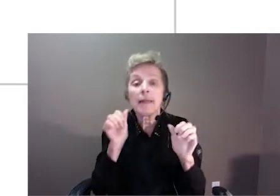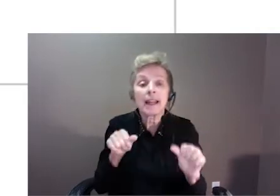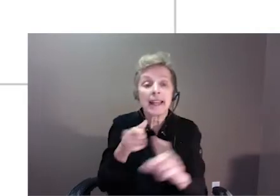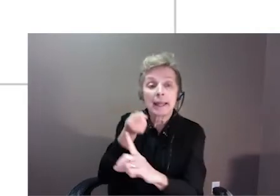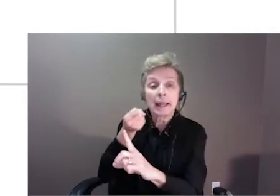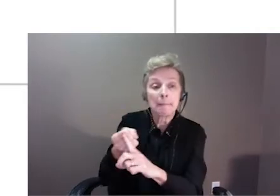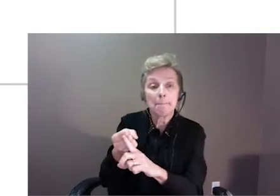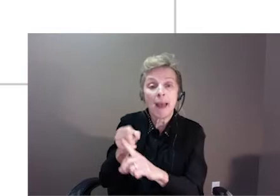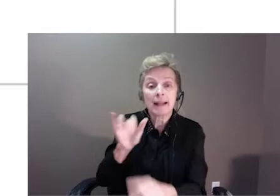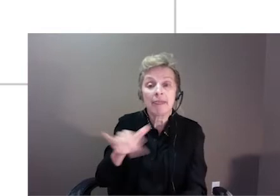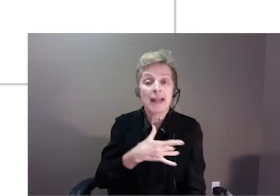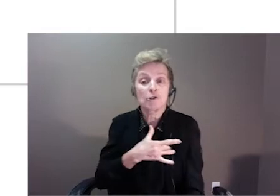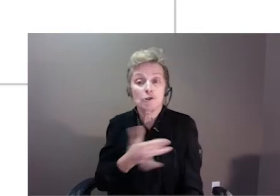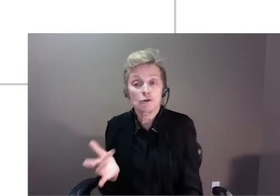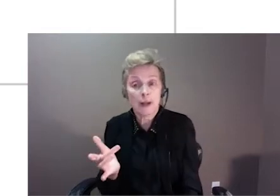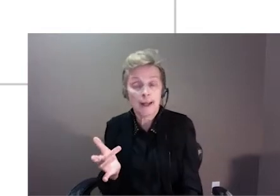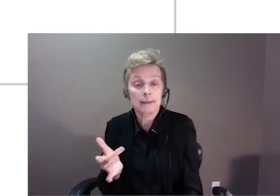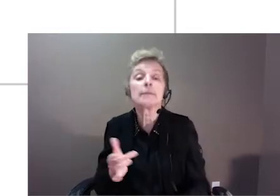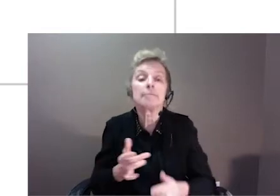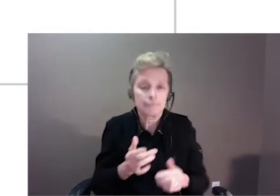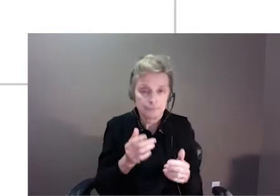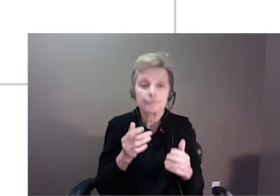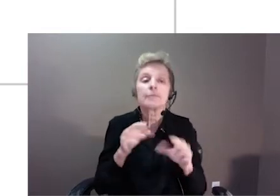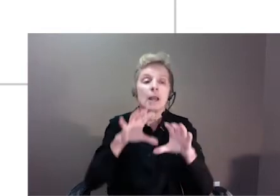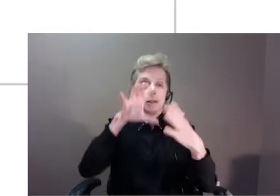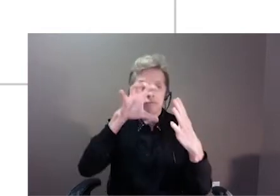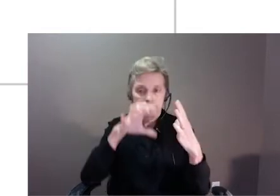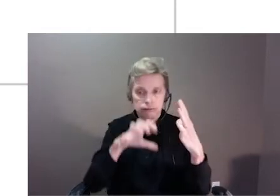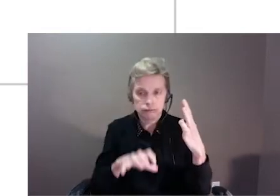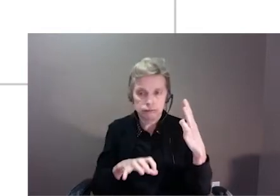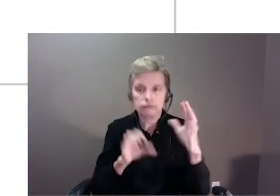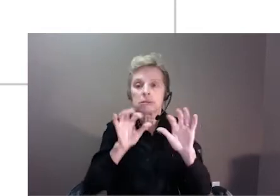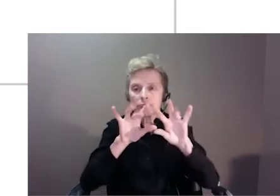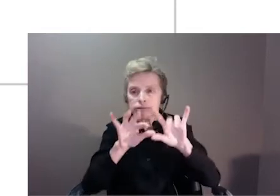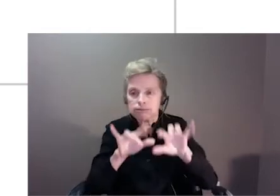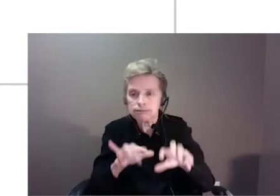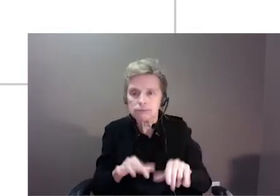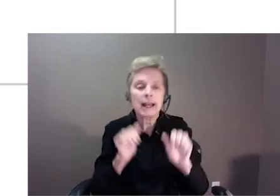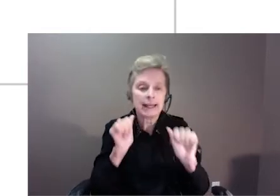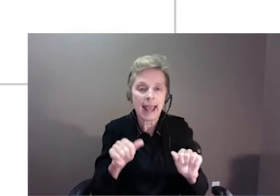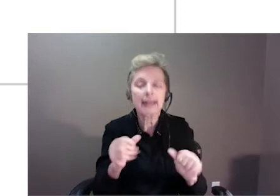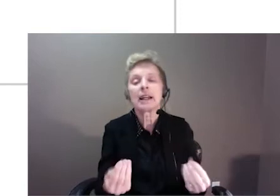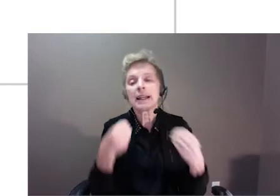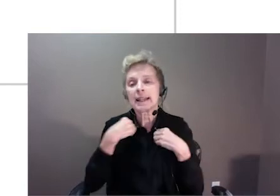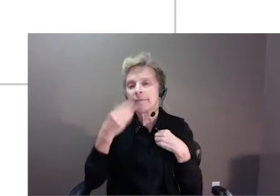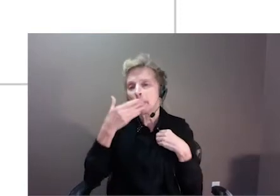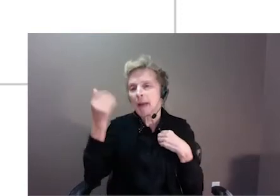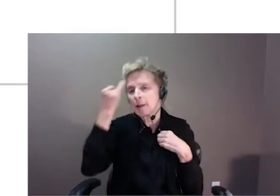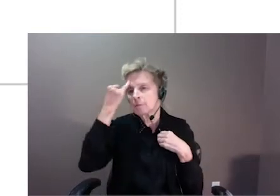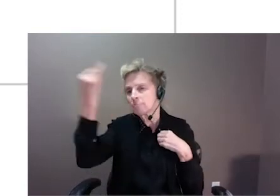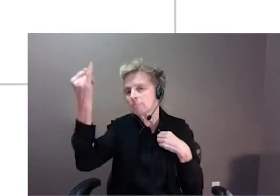We provided the space for people to describe their responses at length so we can get greater insights into the solutions that